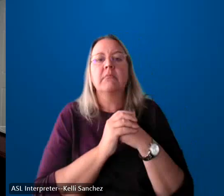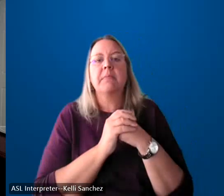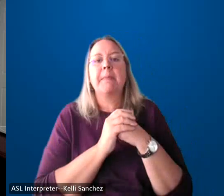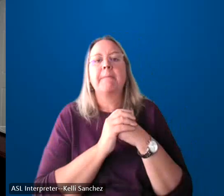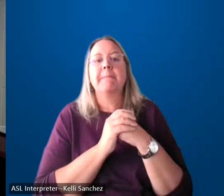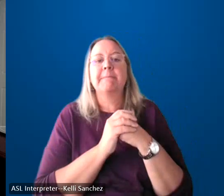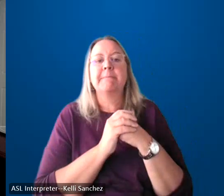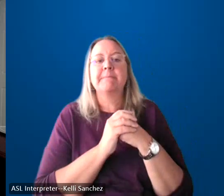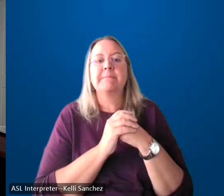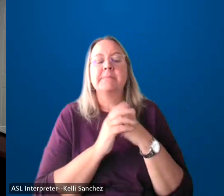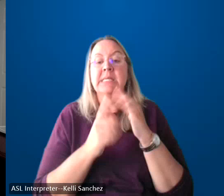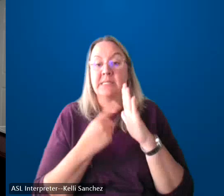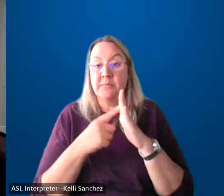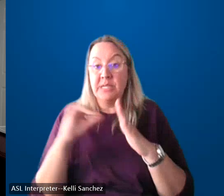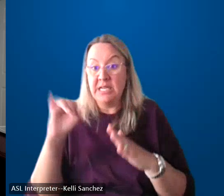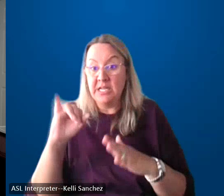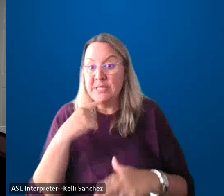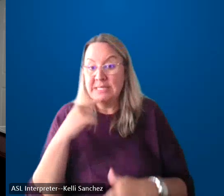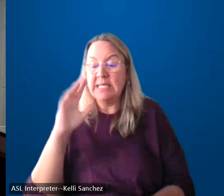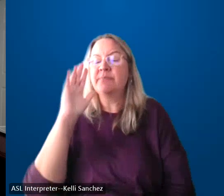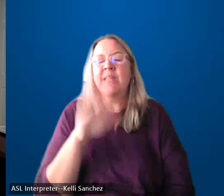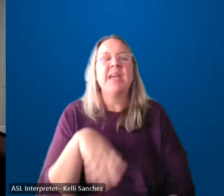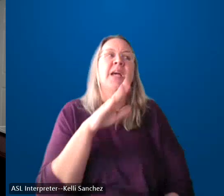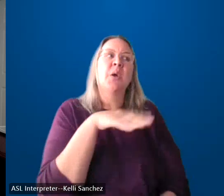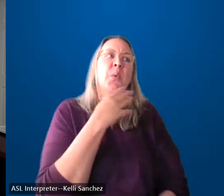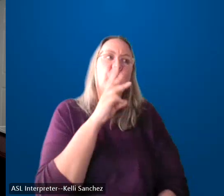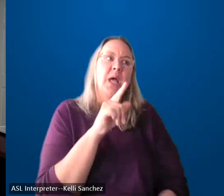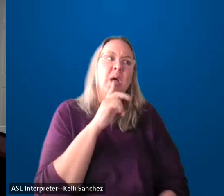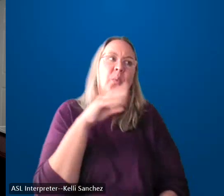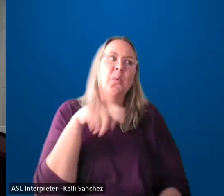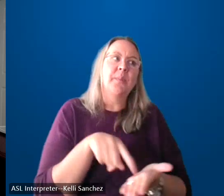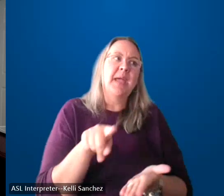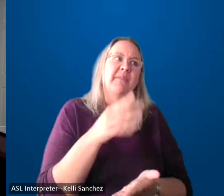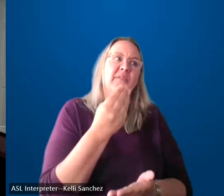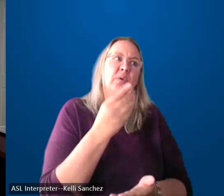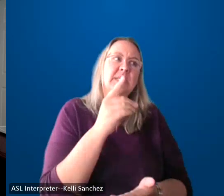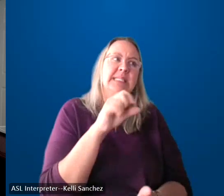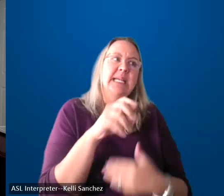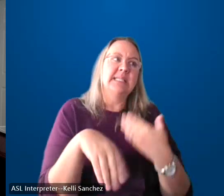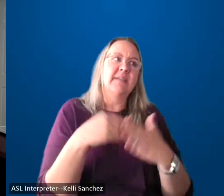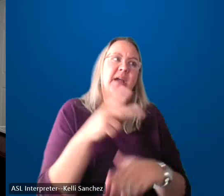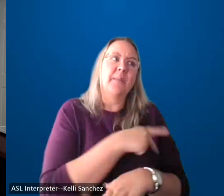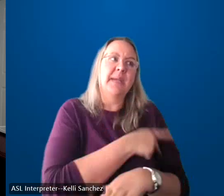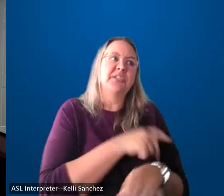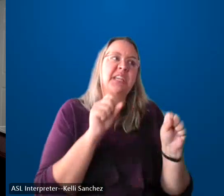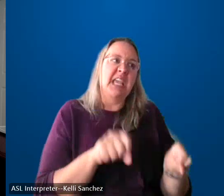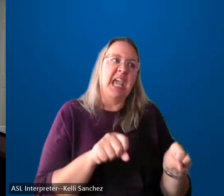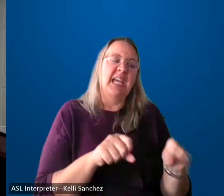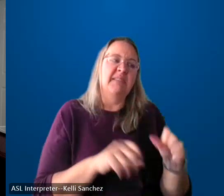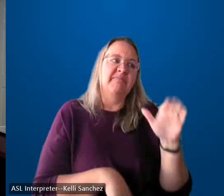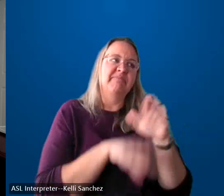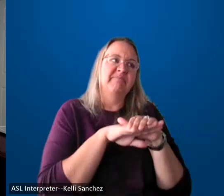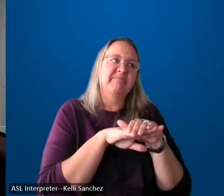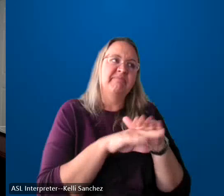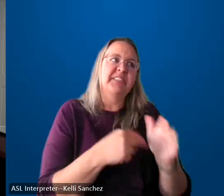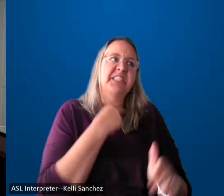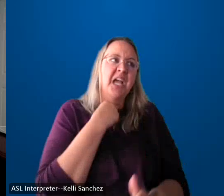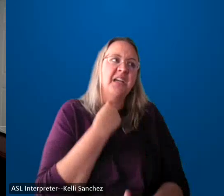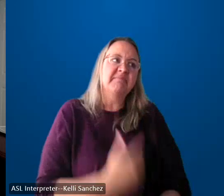lot of times insurance comes back and says, well, we're willing to pay for 14 days of outpatient. And that's kind of what you're stuck